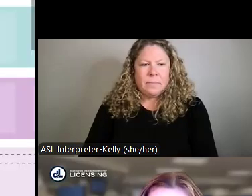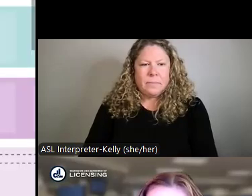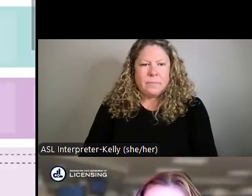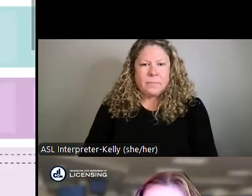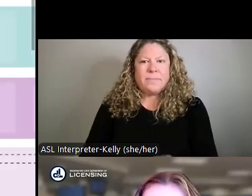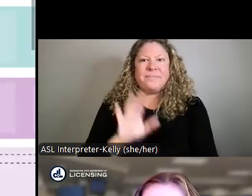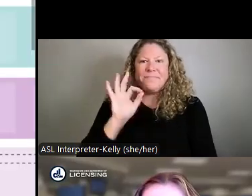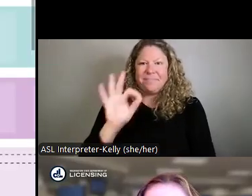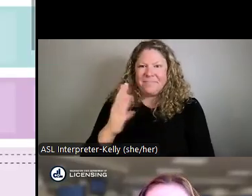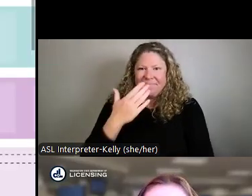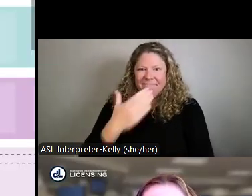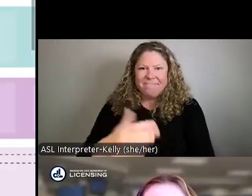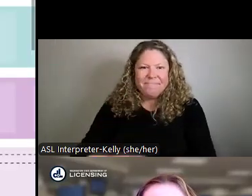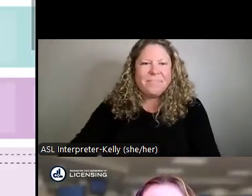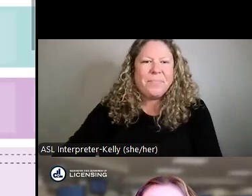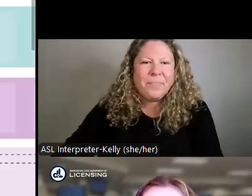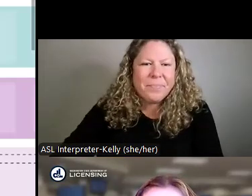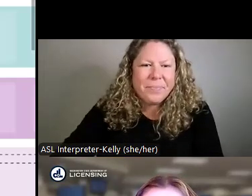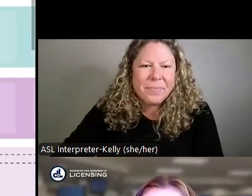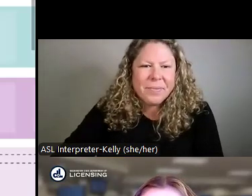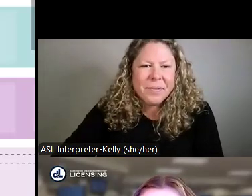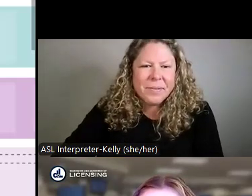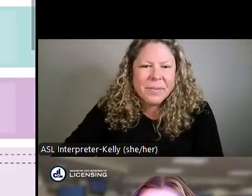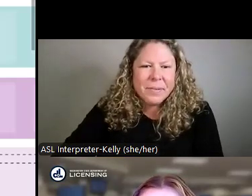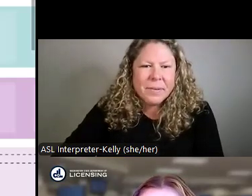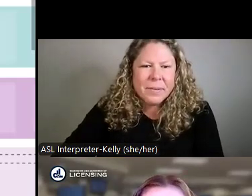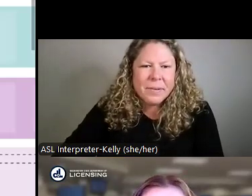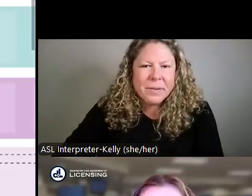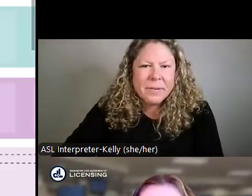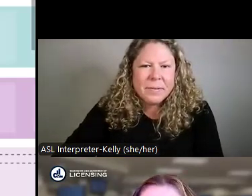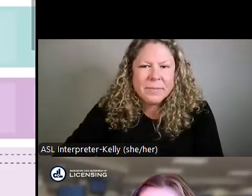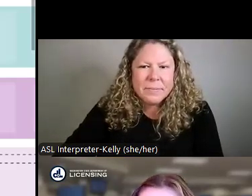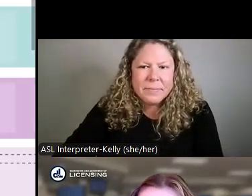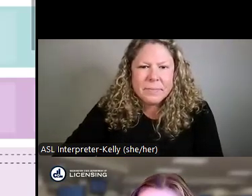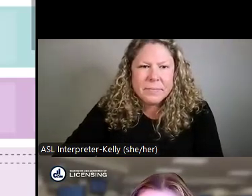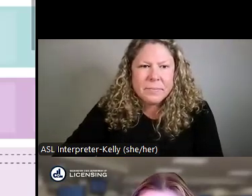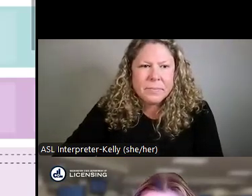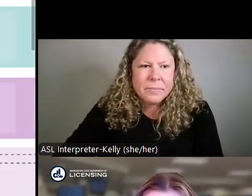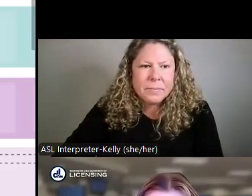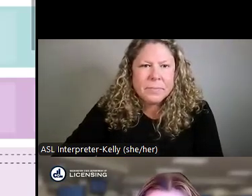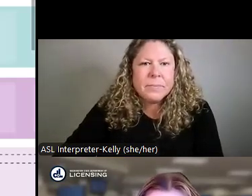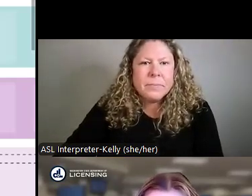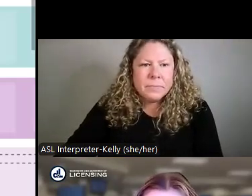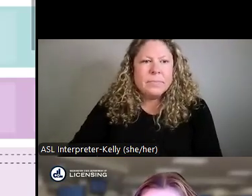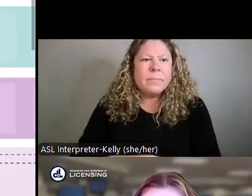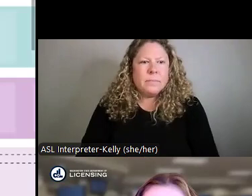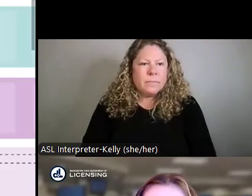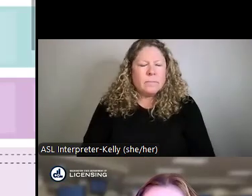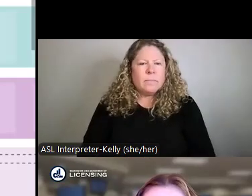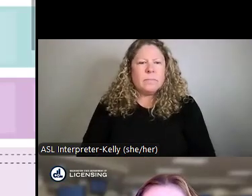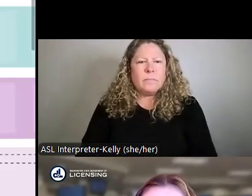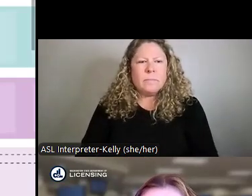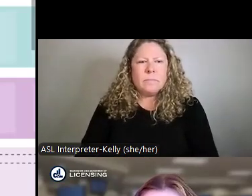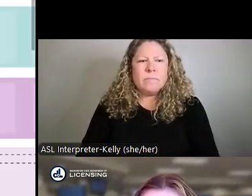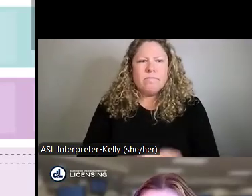Perfect, thank you. So I want to start off by giving a rough overview of the structure of the map itself. So